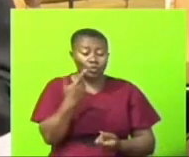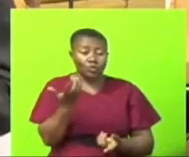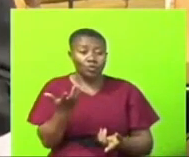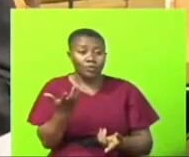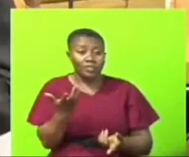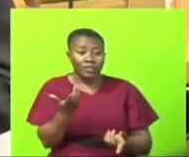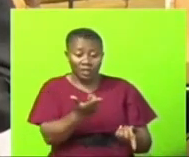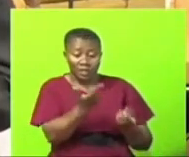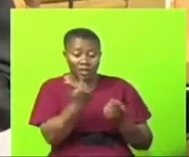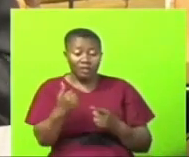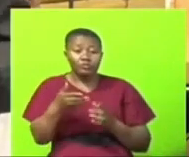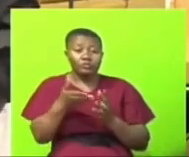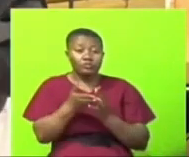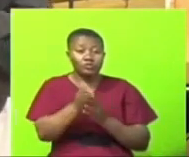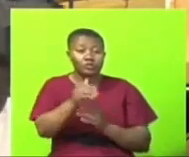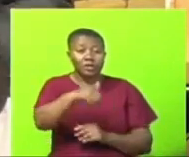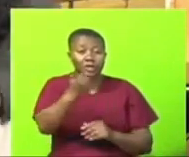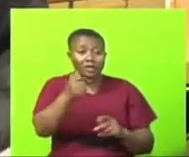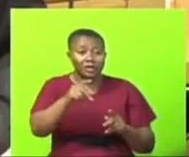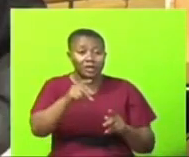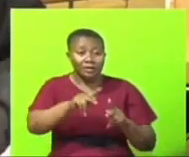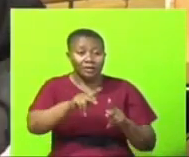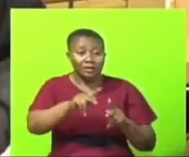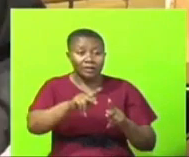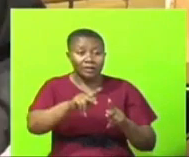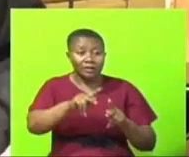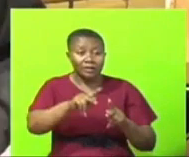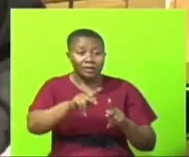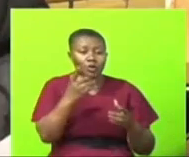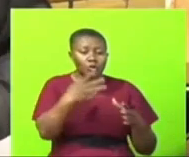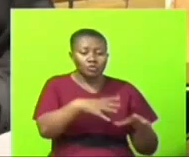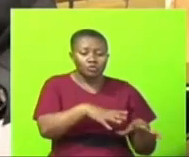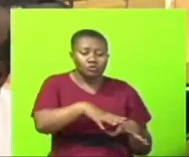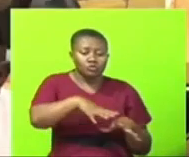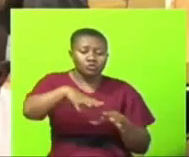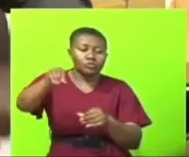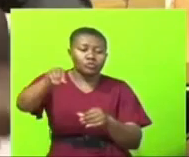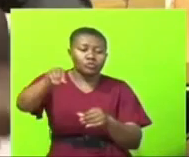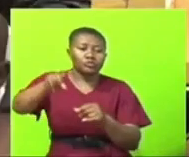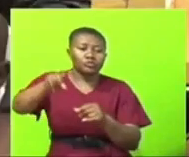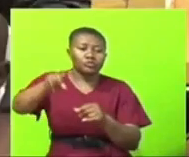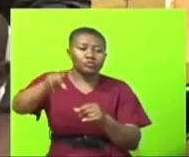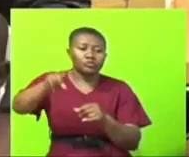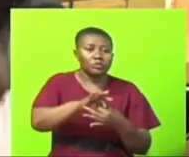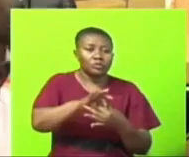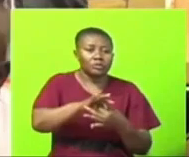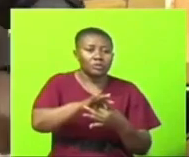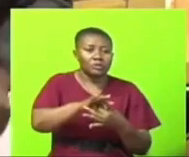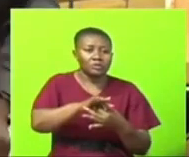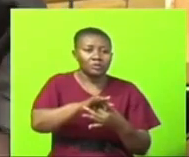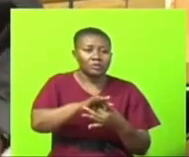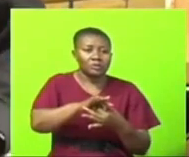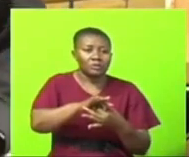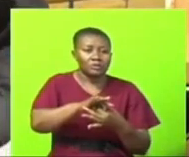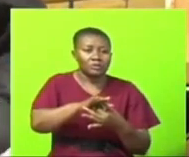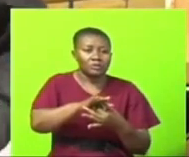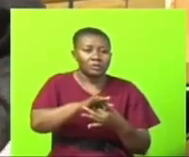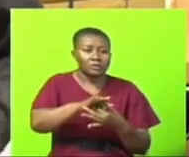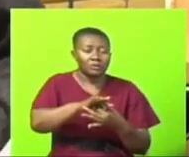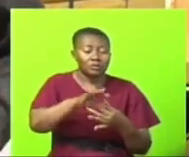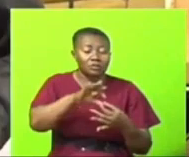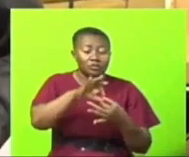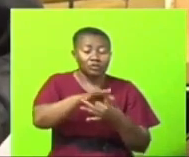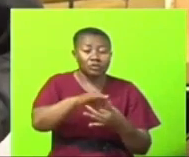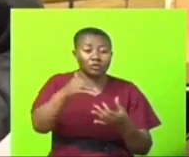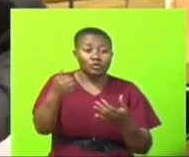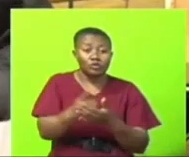of parliament has gone to join a political party, because unless he joins the political party, he cannot contest on the ticket of that political